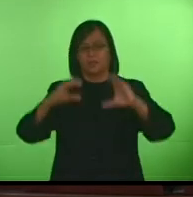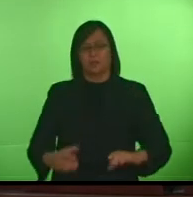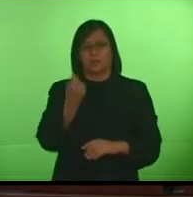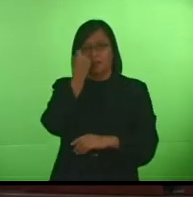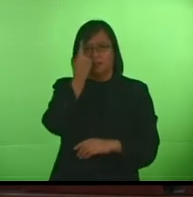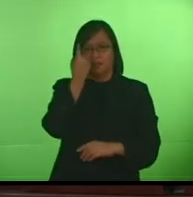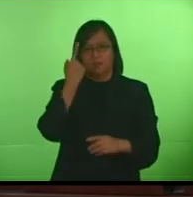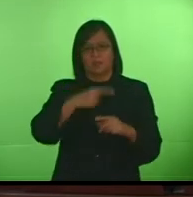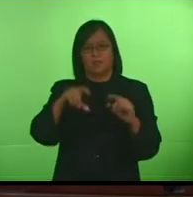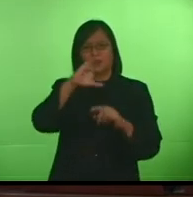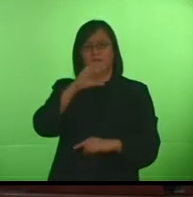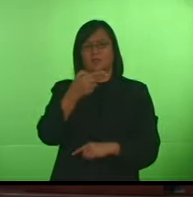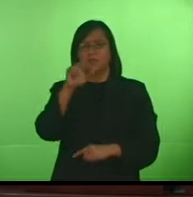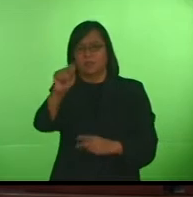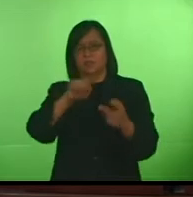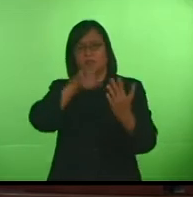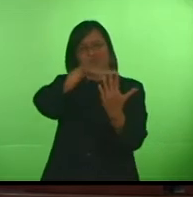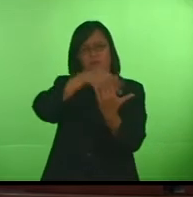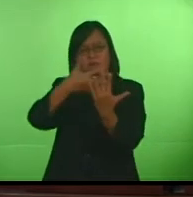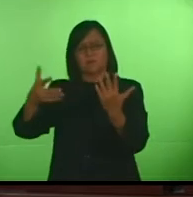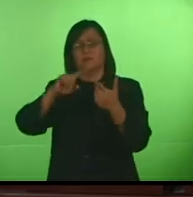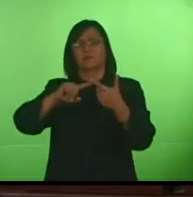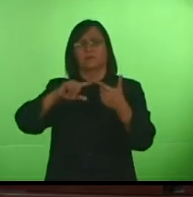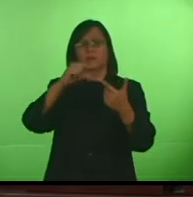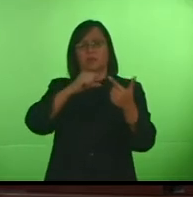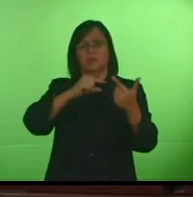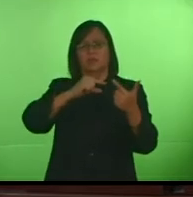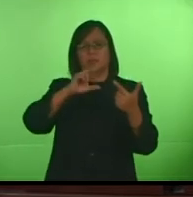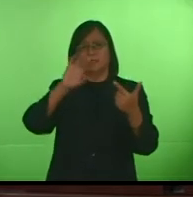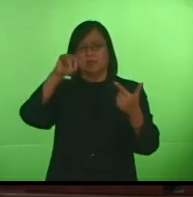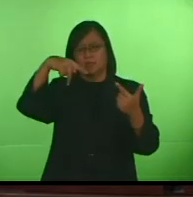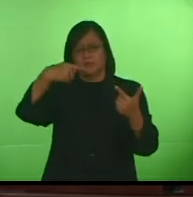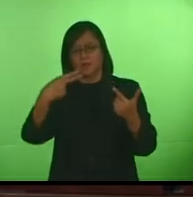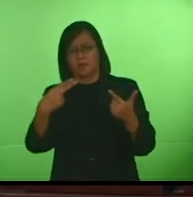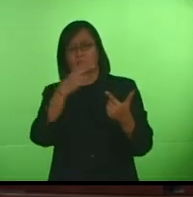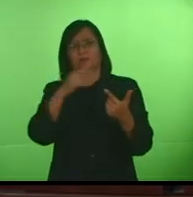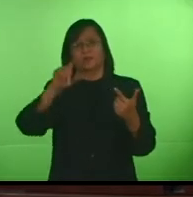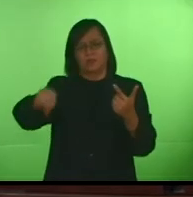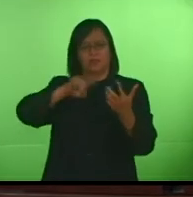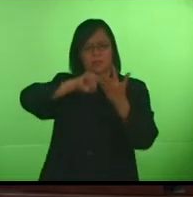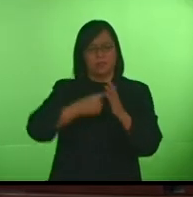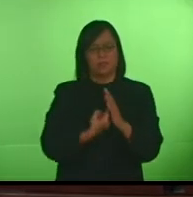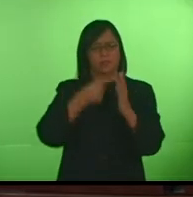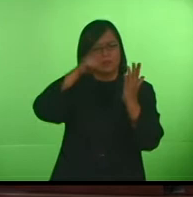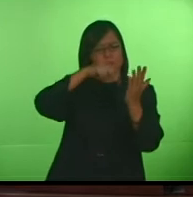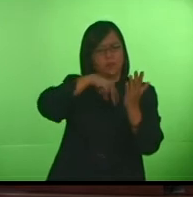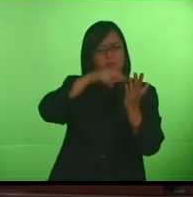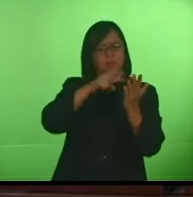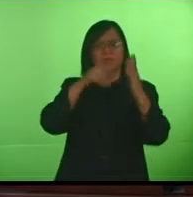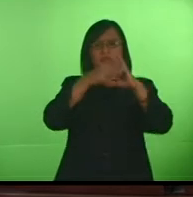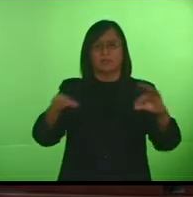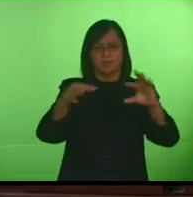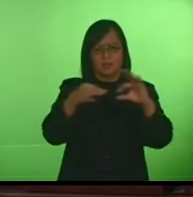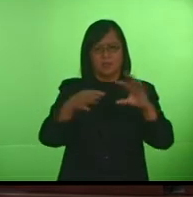order to do this, yeah, you should start reading essays and articles featuring them. The easiest way to do